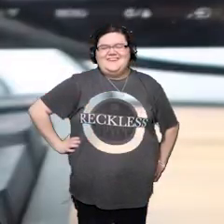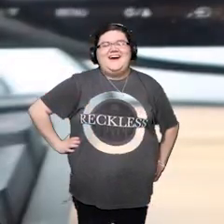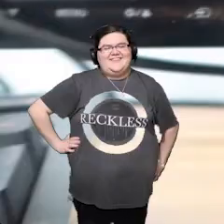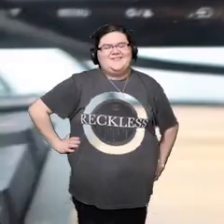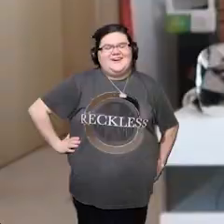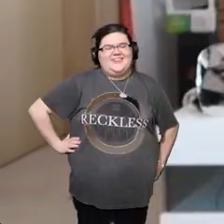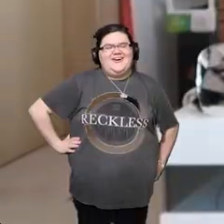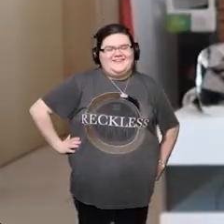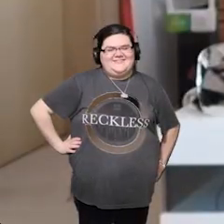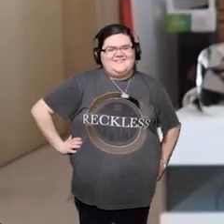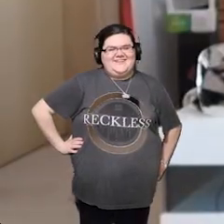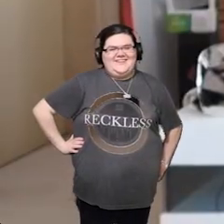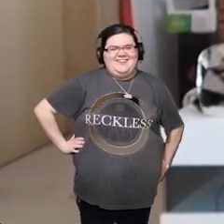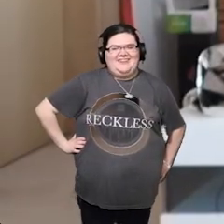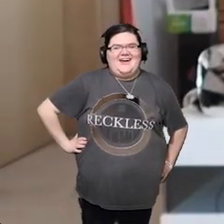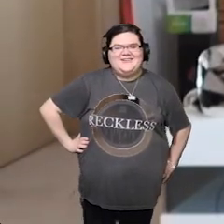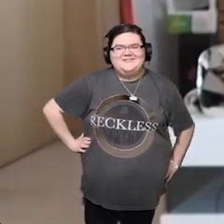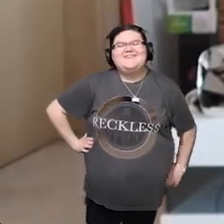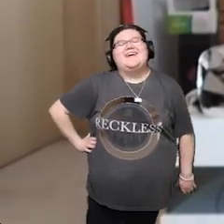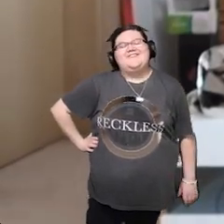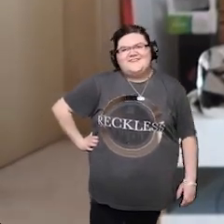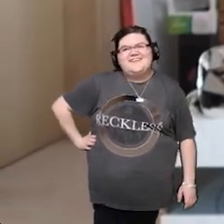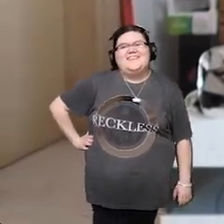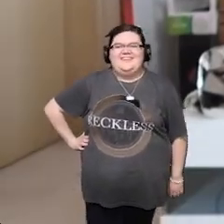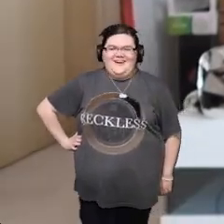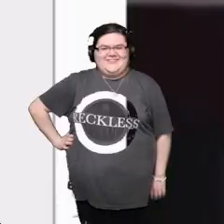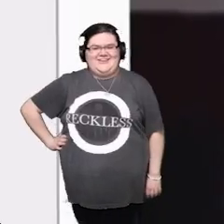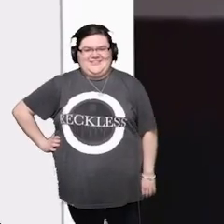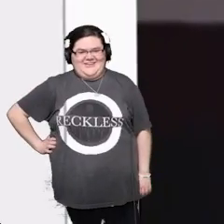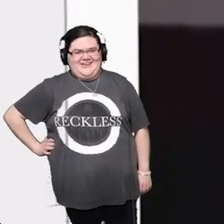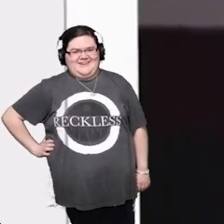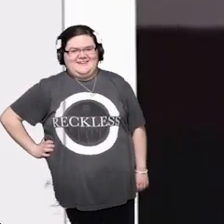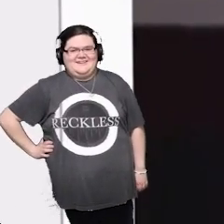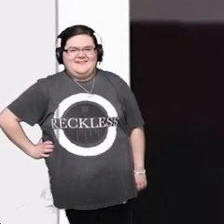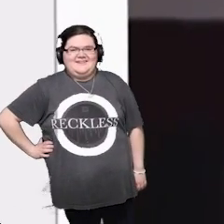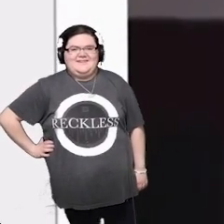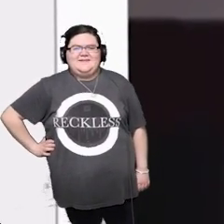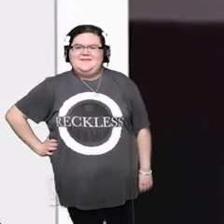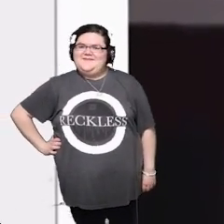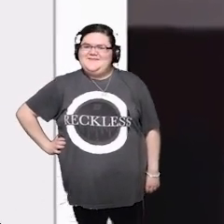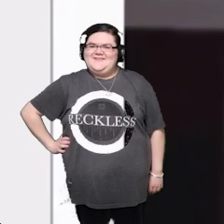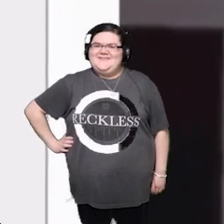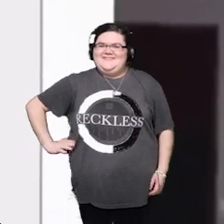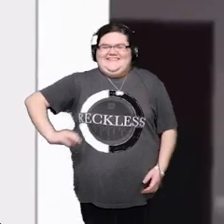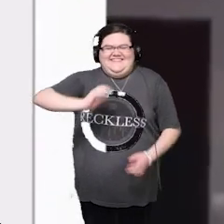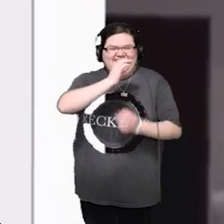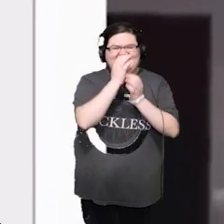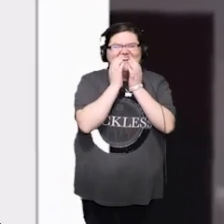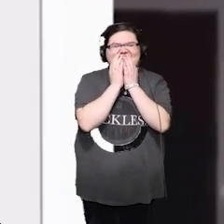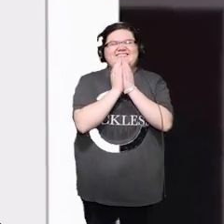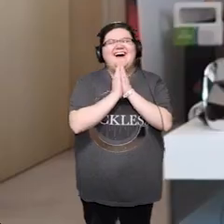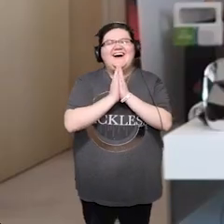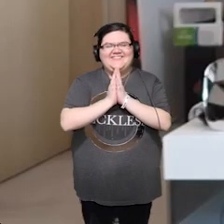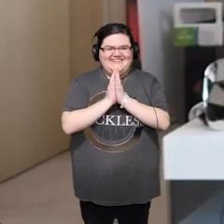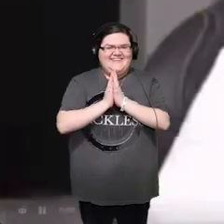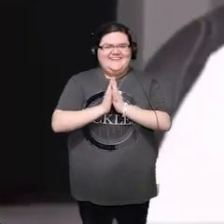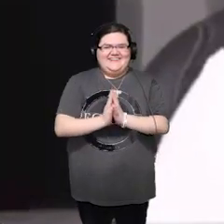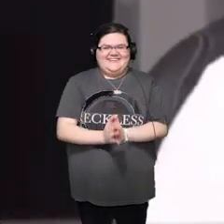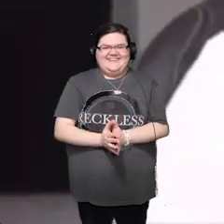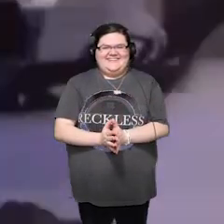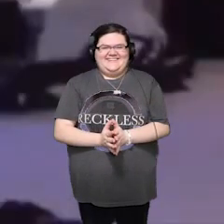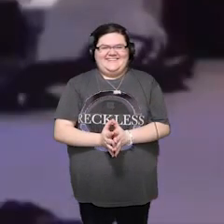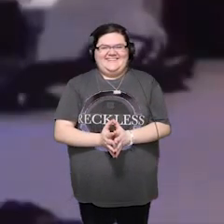Nah. Yeah, that's what in I thought. The bed, you that's go. What I freaking thought, one JJ. One question go, but it's just JJ talking to himself. Oh, no.